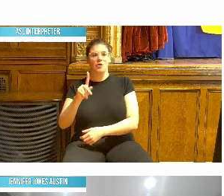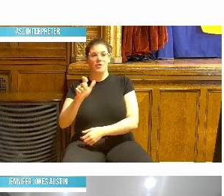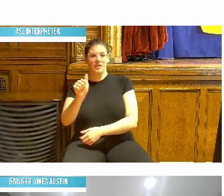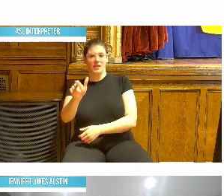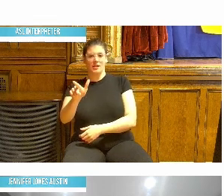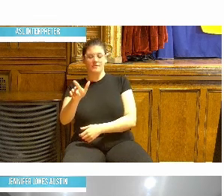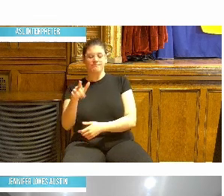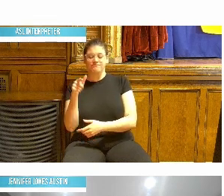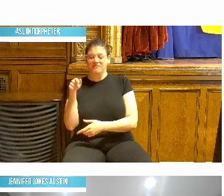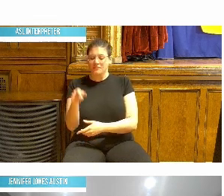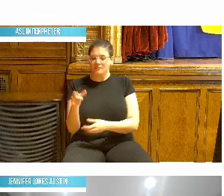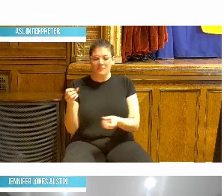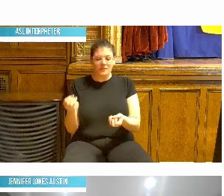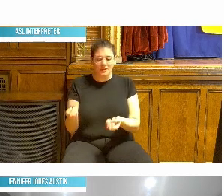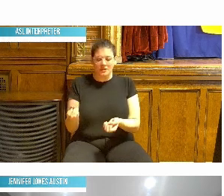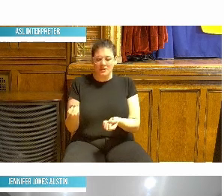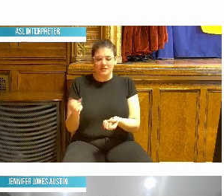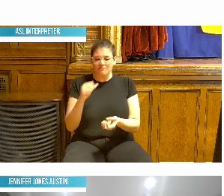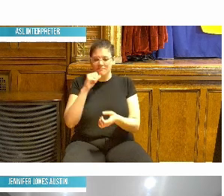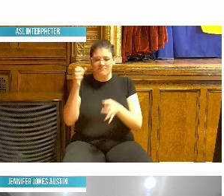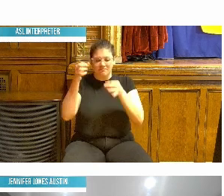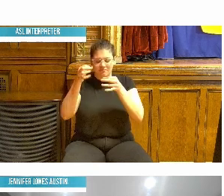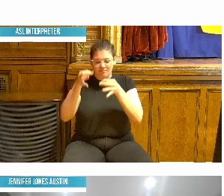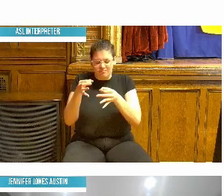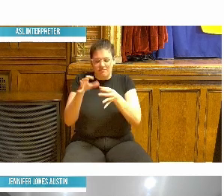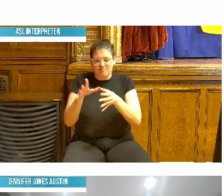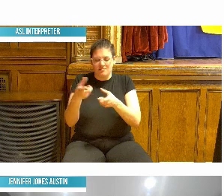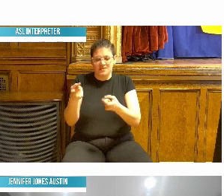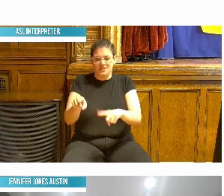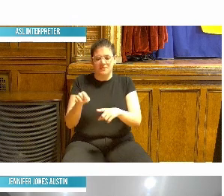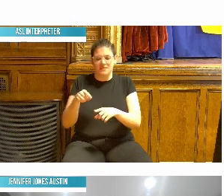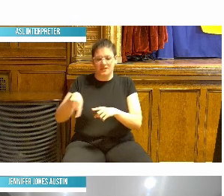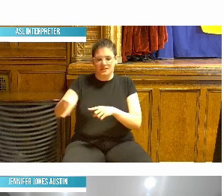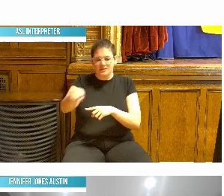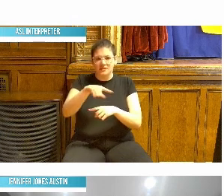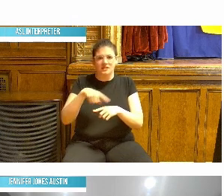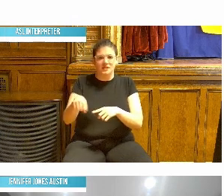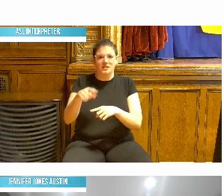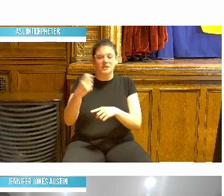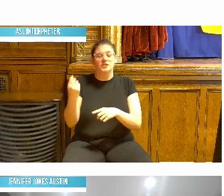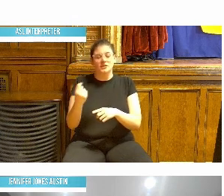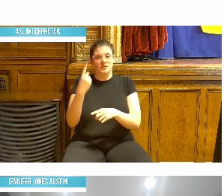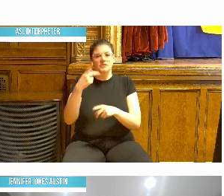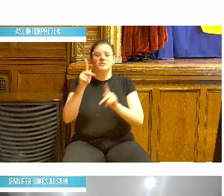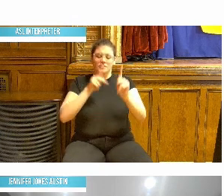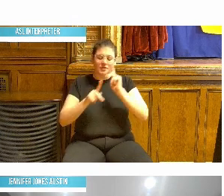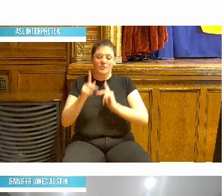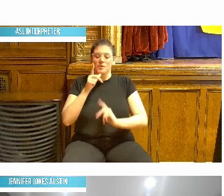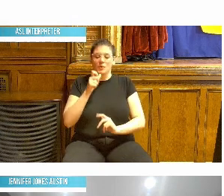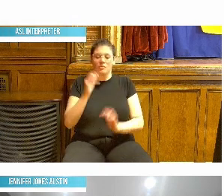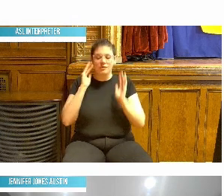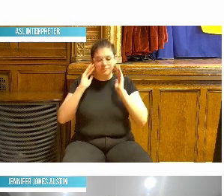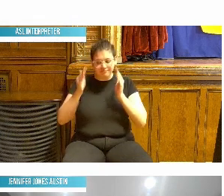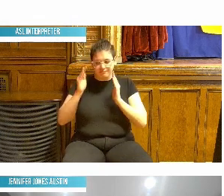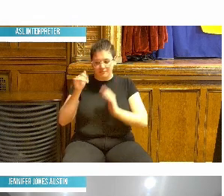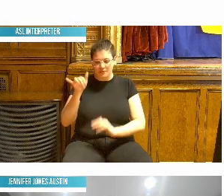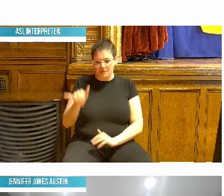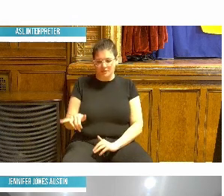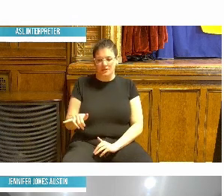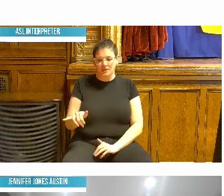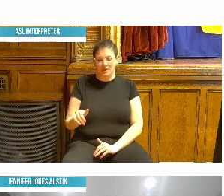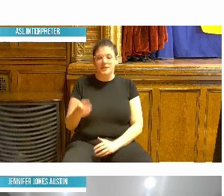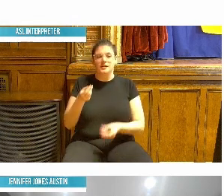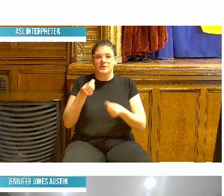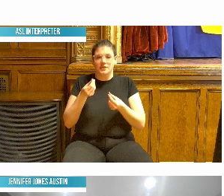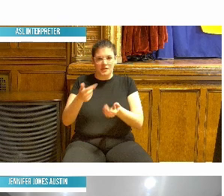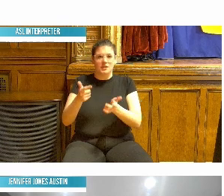of reparatory justice. But be aware that there are people who are looking at that, and there's some lawsuits being